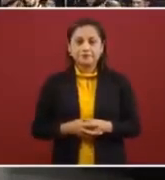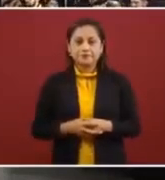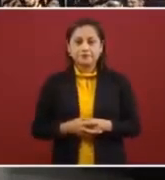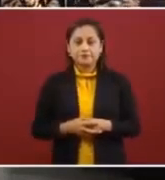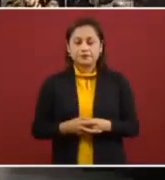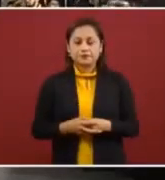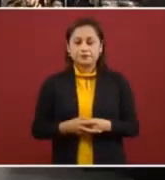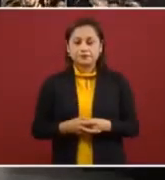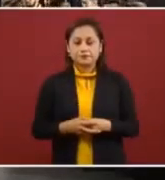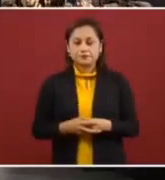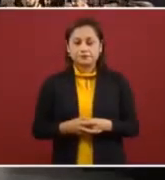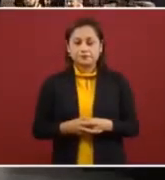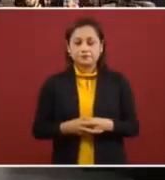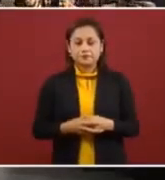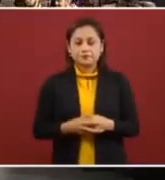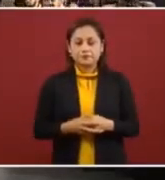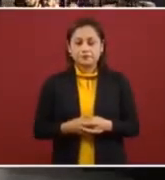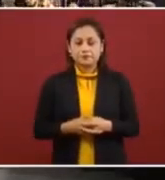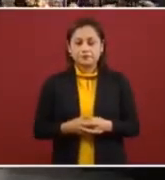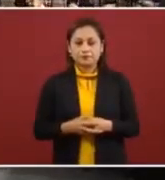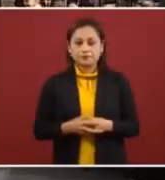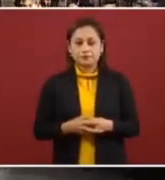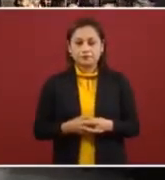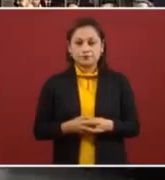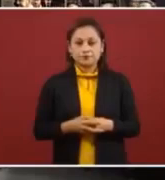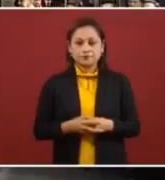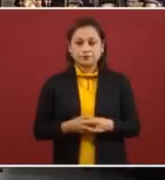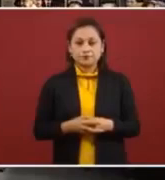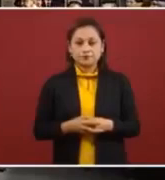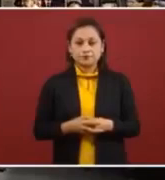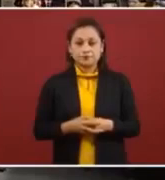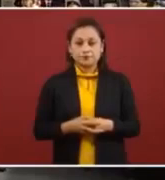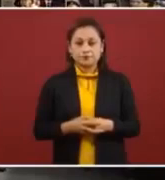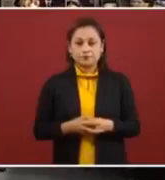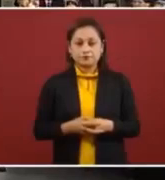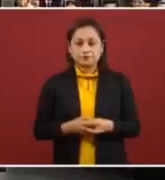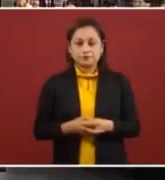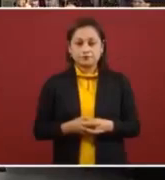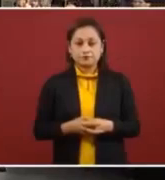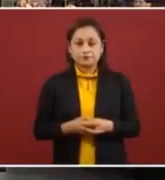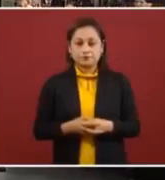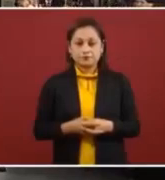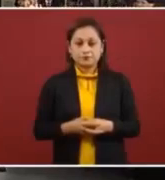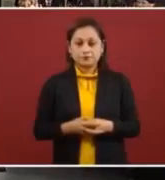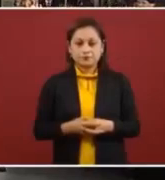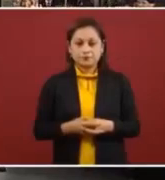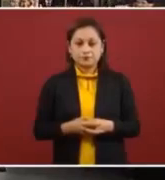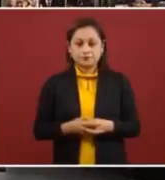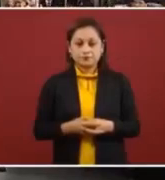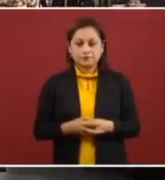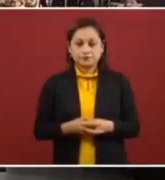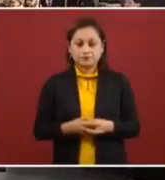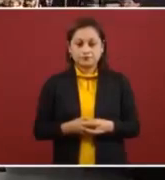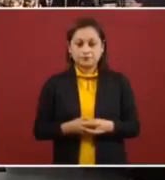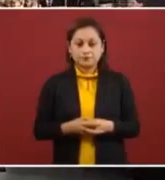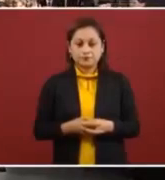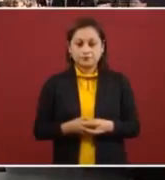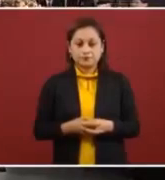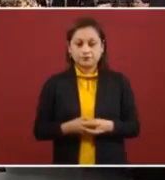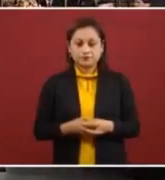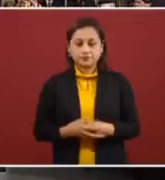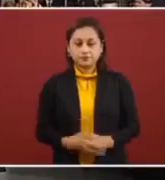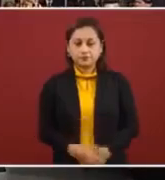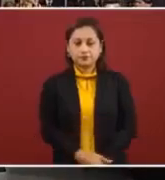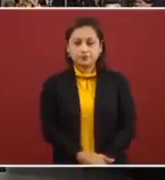with him and take picture with all of them, since they're all there today.